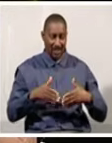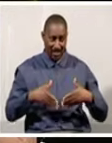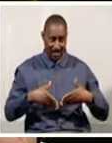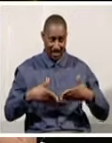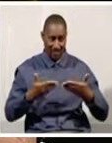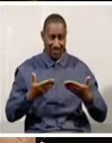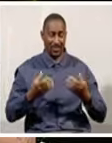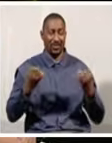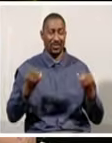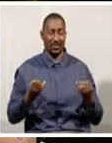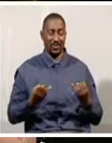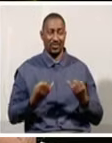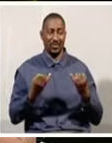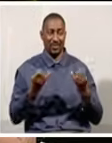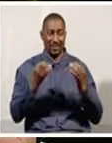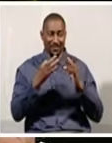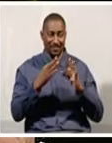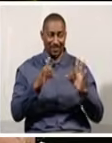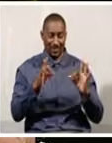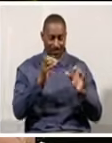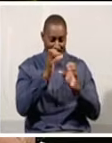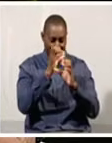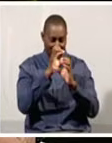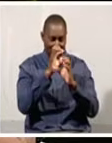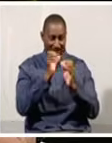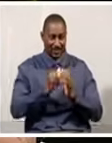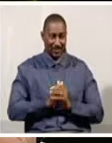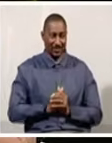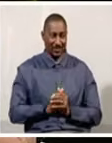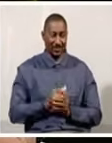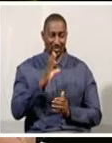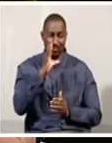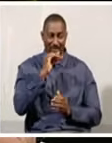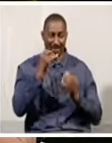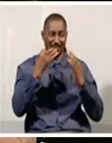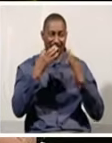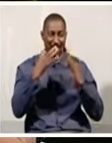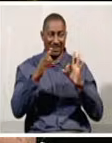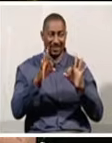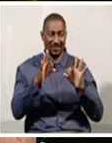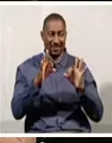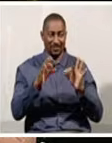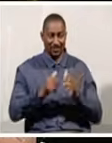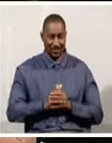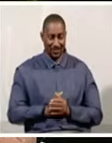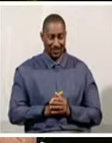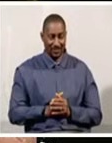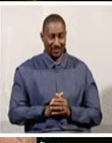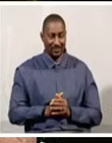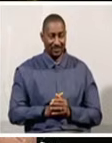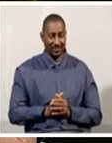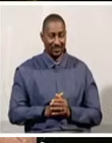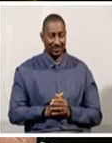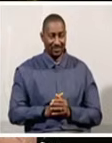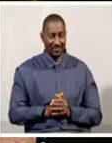enjoy the kind of freedom of press that we enjoy here. We can freely speak and write about government and his relationship, of course, also with